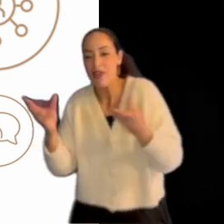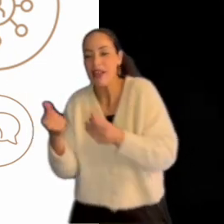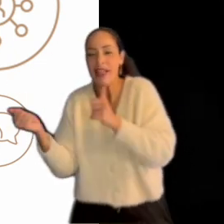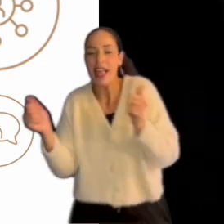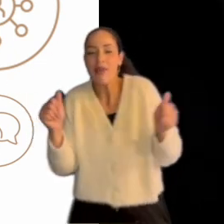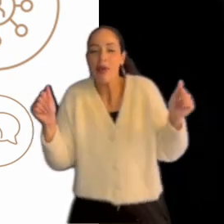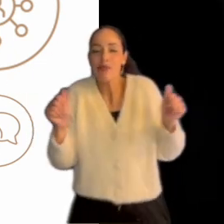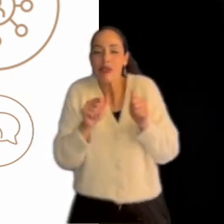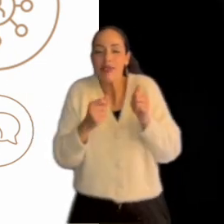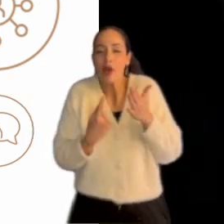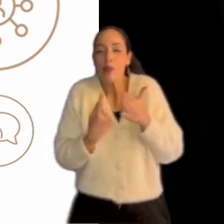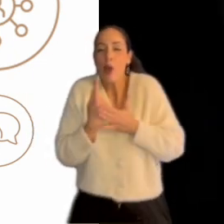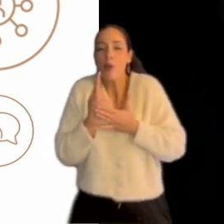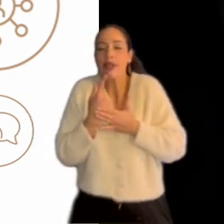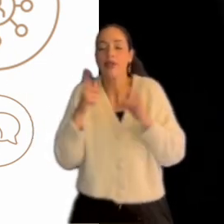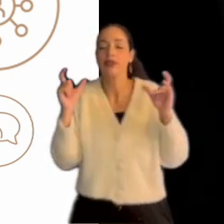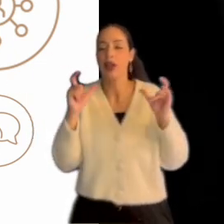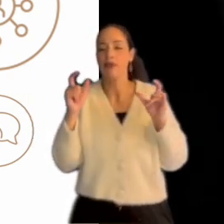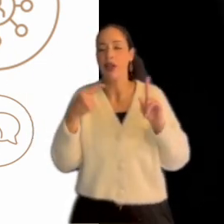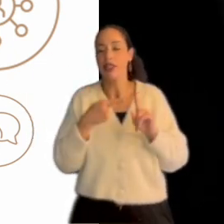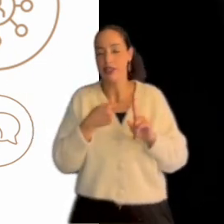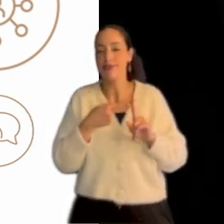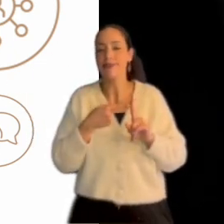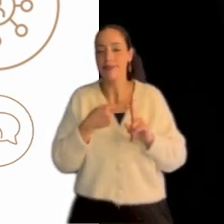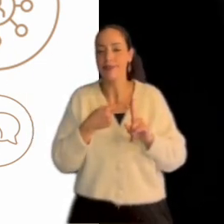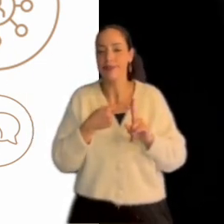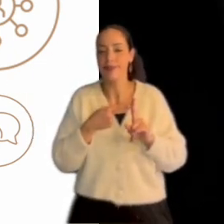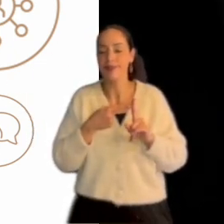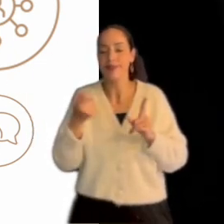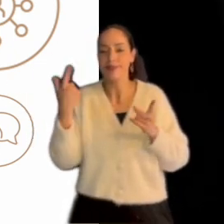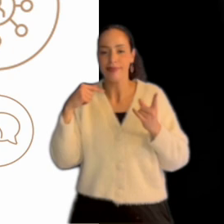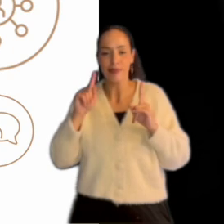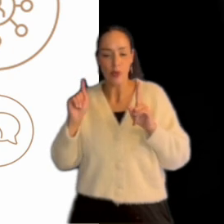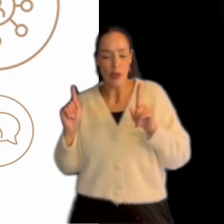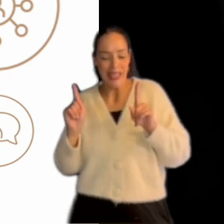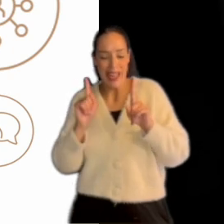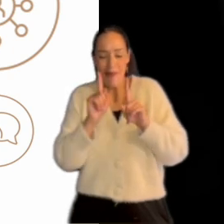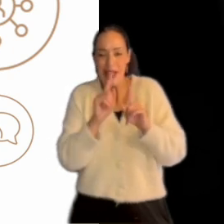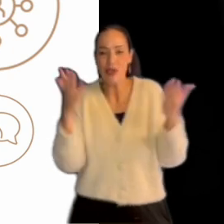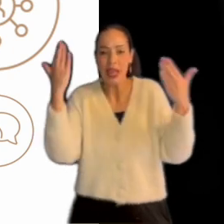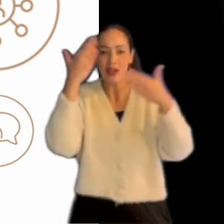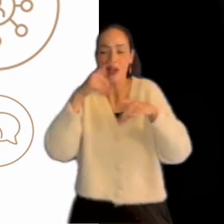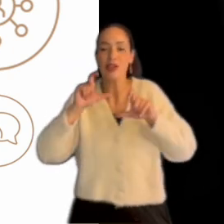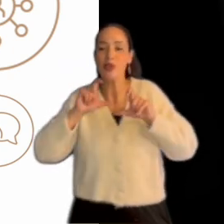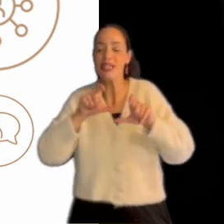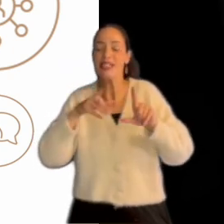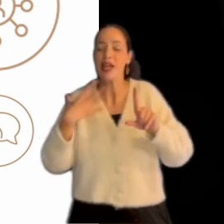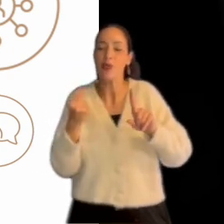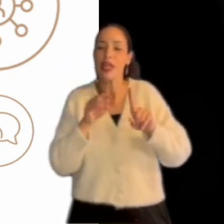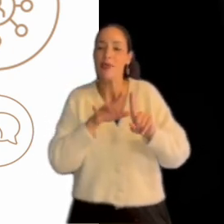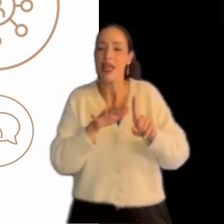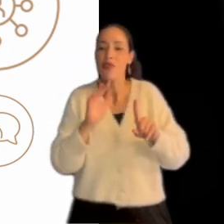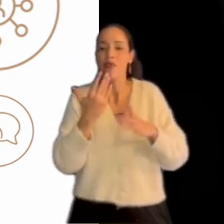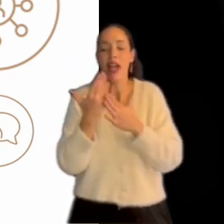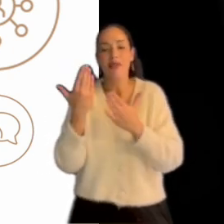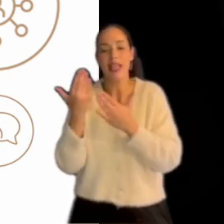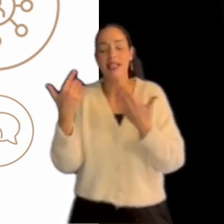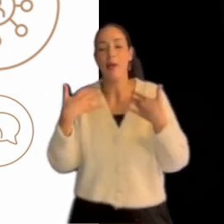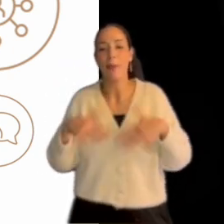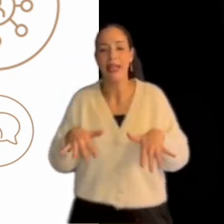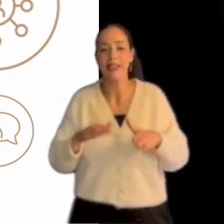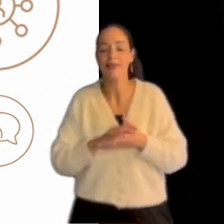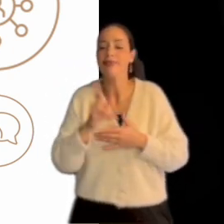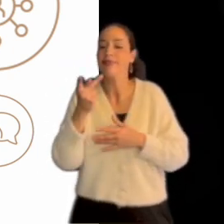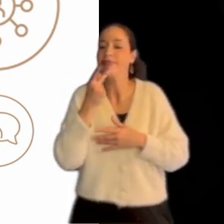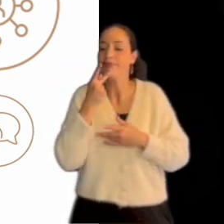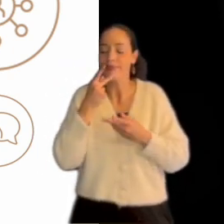5 days. In the second case, an elderly lady in her 70s contacted us following the sudden death of her husband of 50 years. They